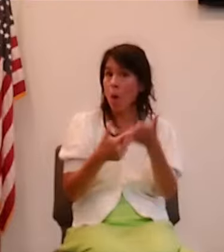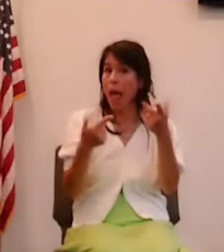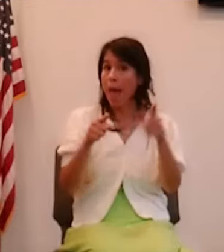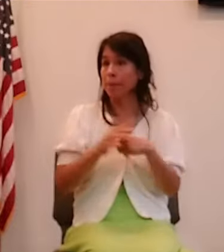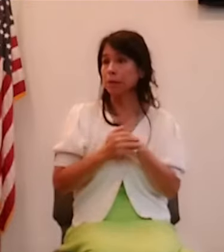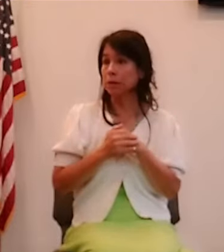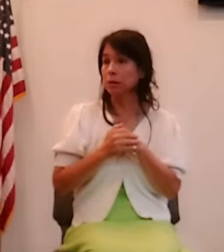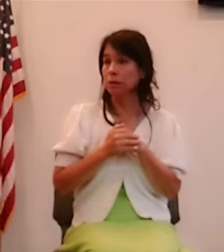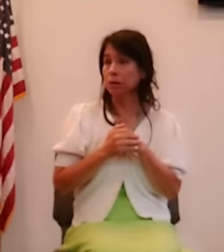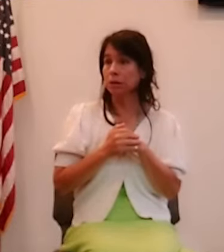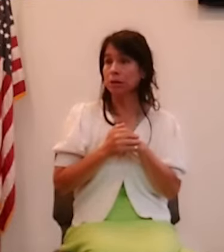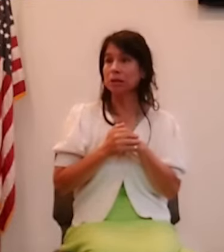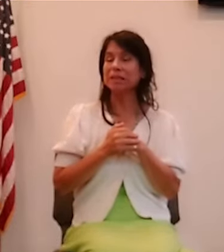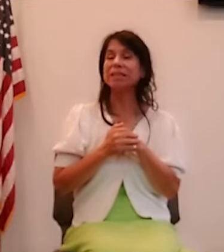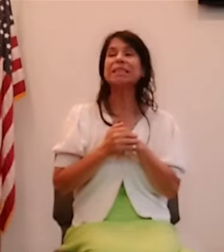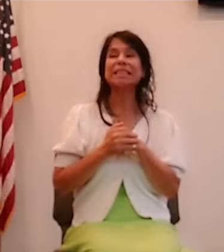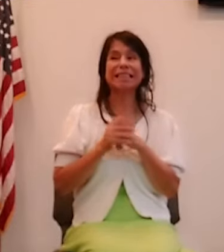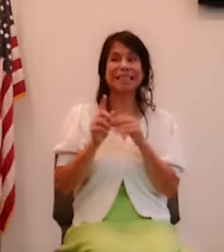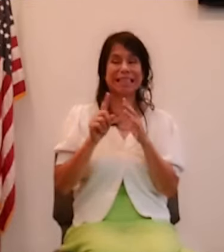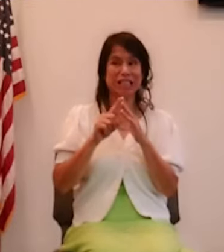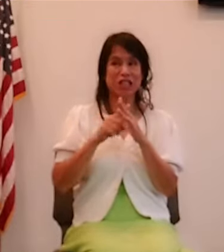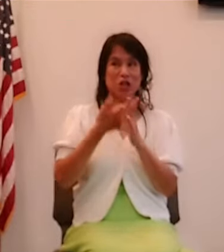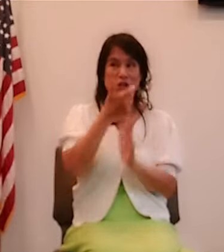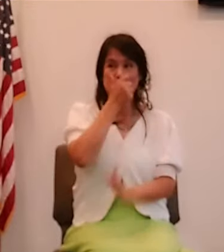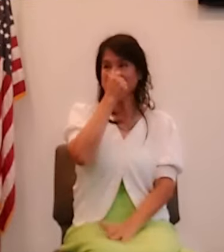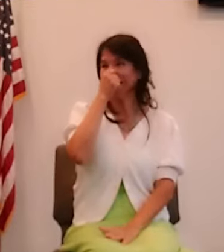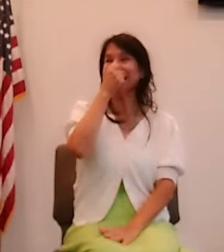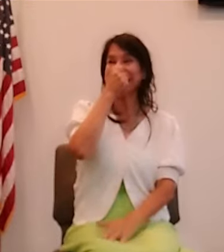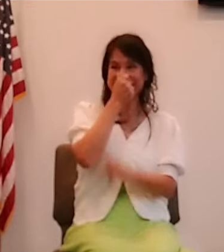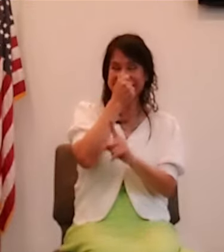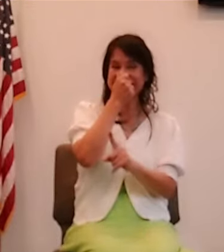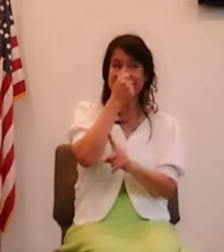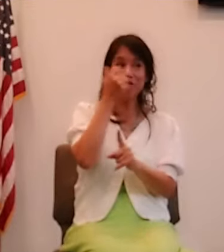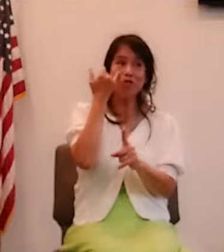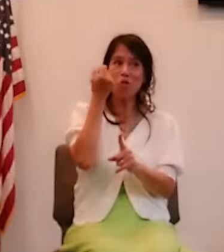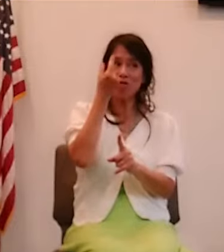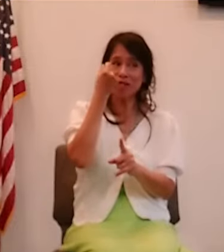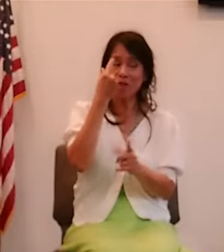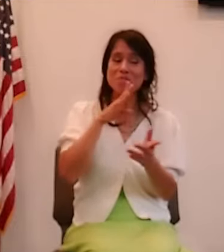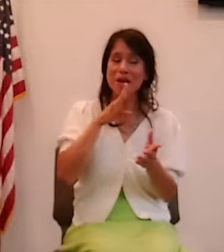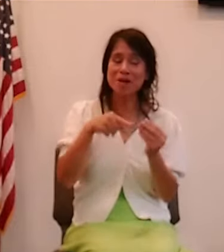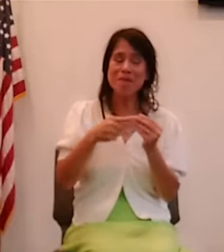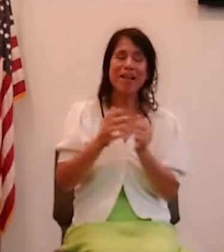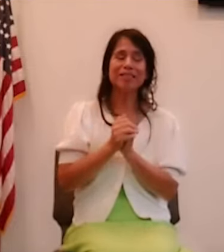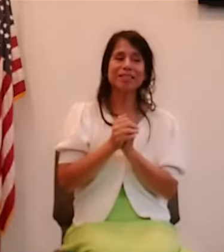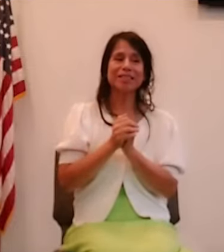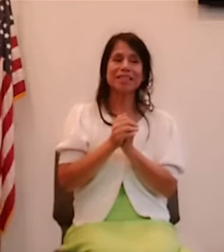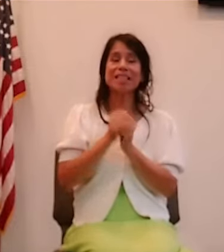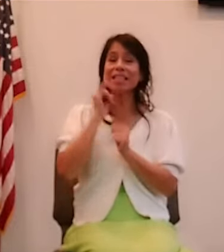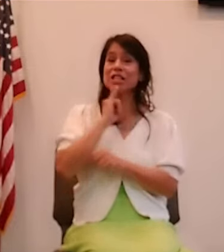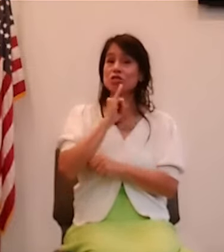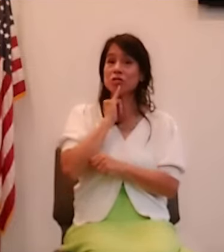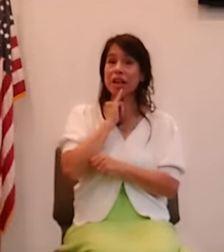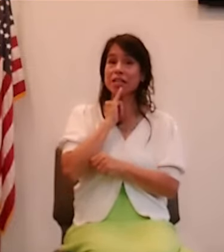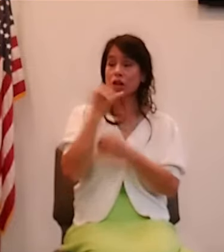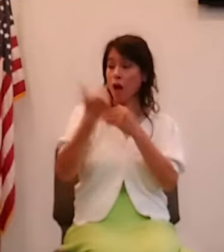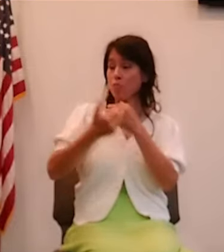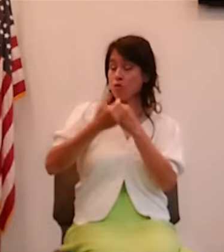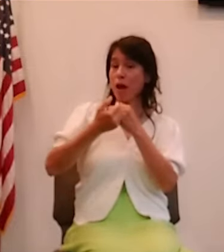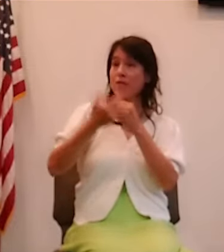manna? It started to stink, right? If you don't know what I'm talking about, in the Old Testament, the Israelites got bread from